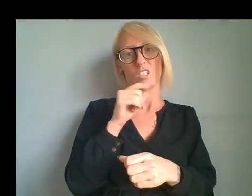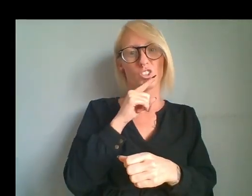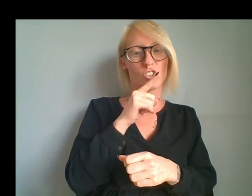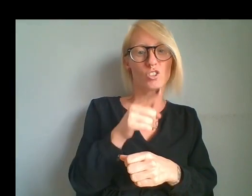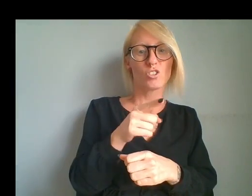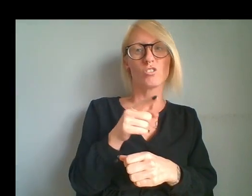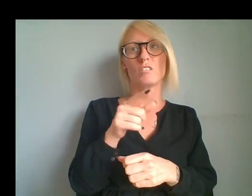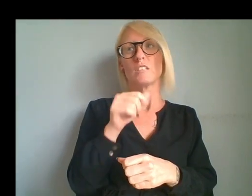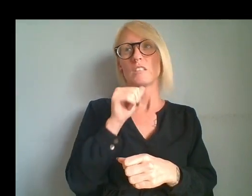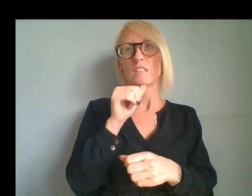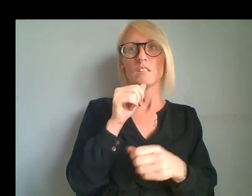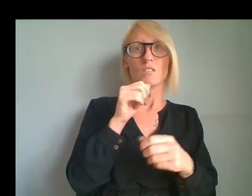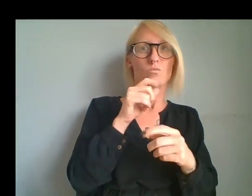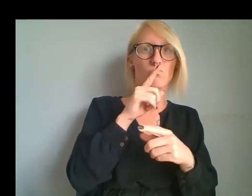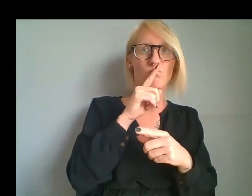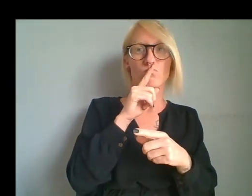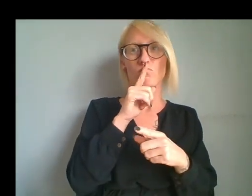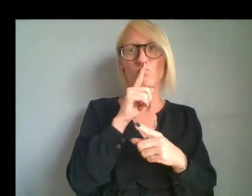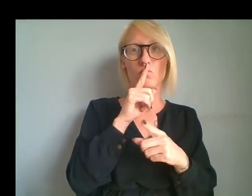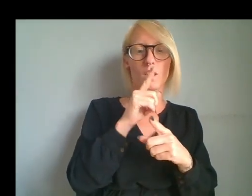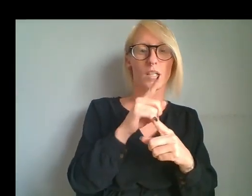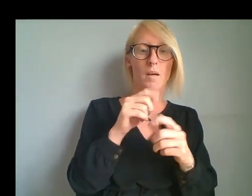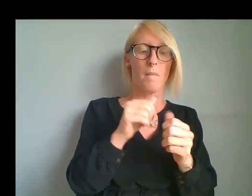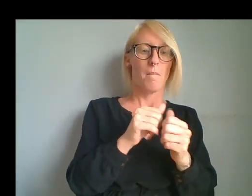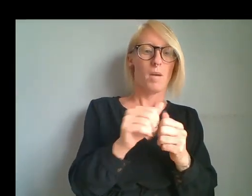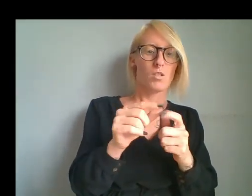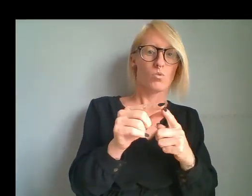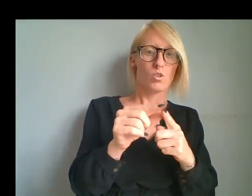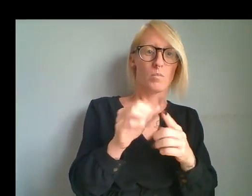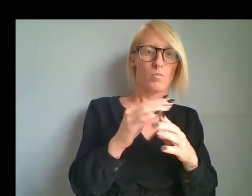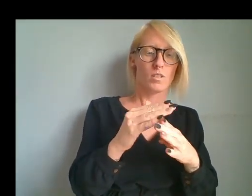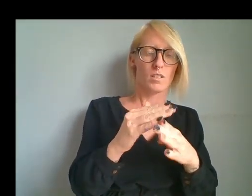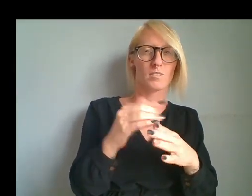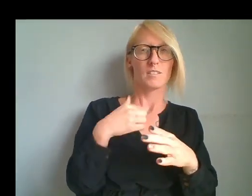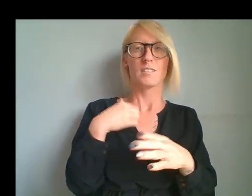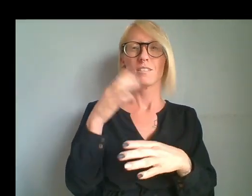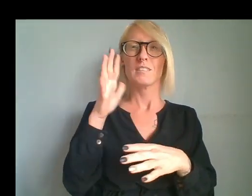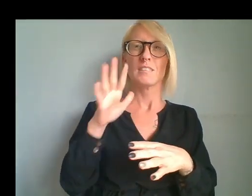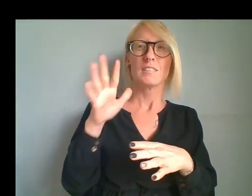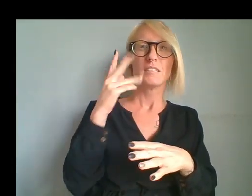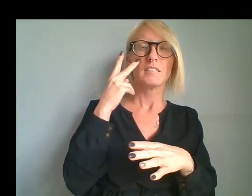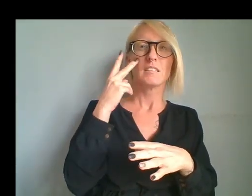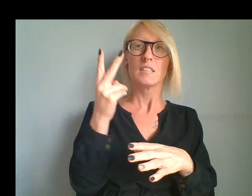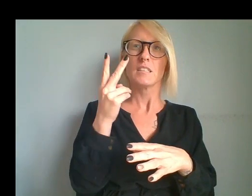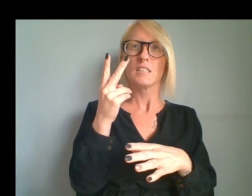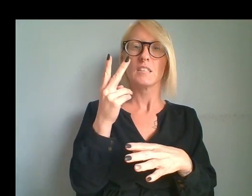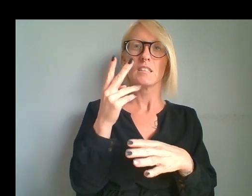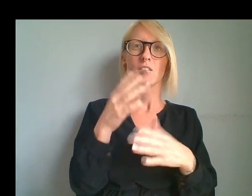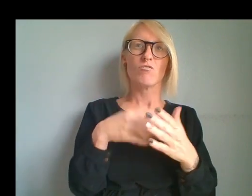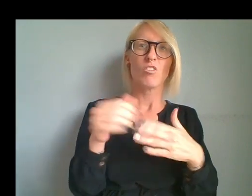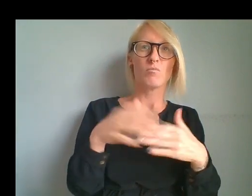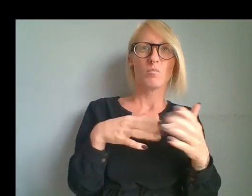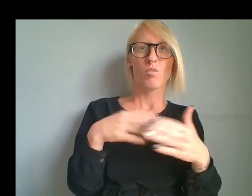it quietly by password protecting it, that gives you time to get a feel for whether or not this is something you're really going to be committed to.